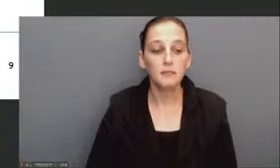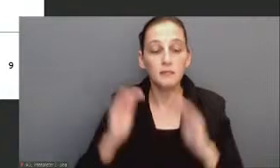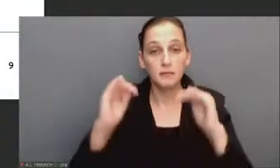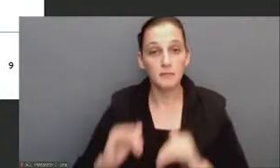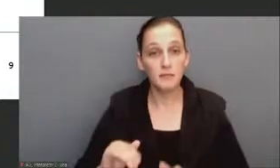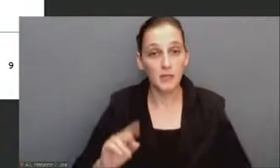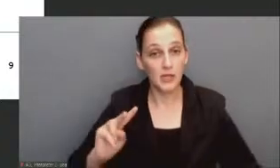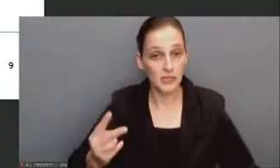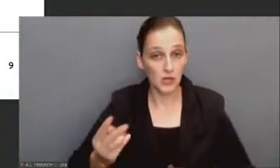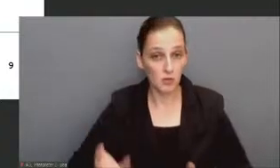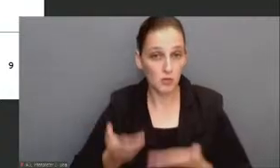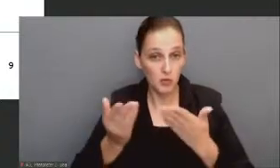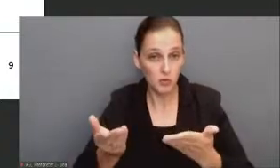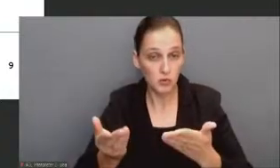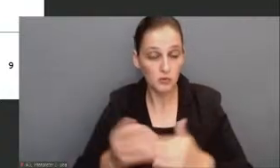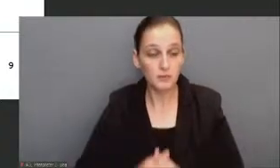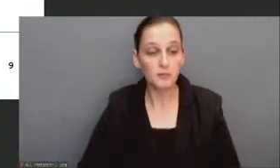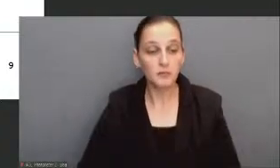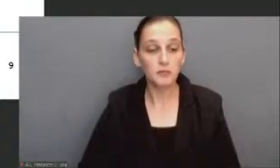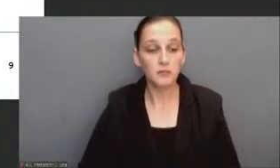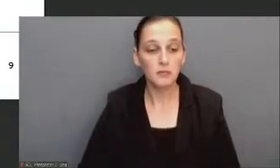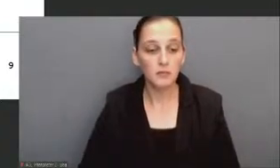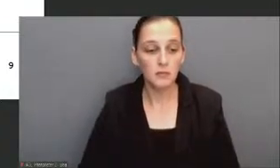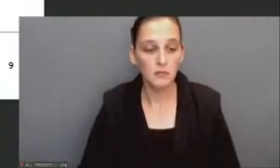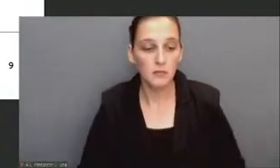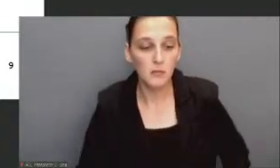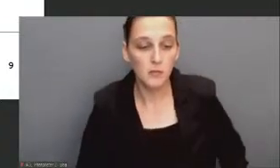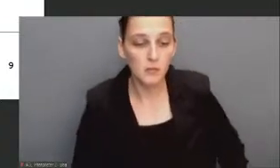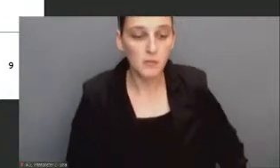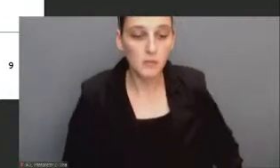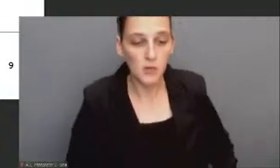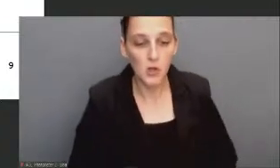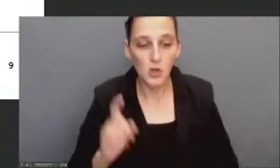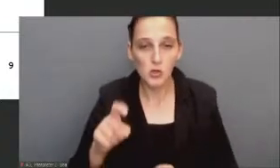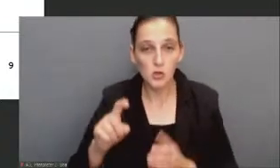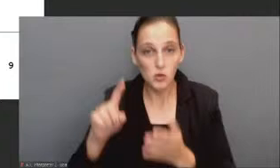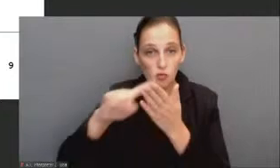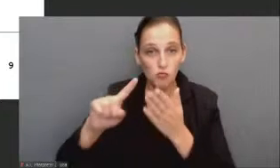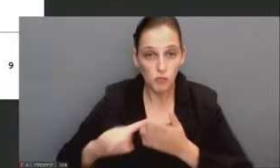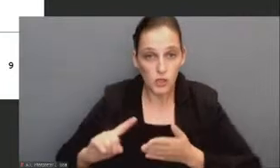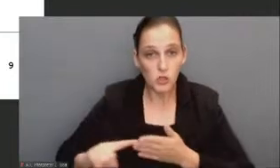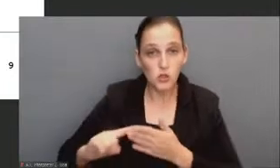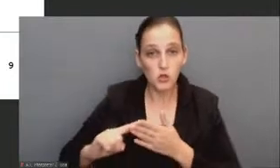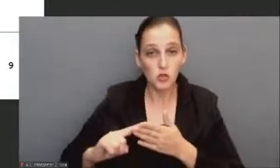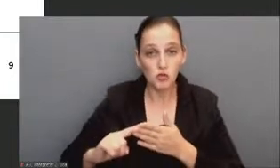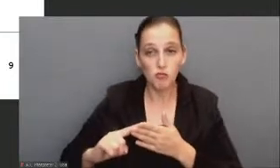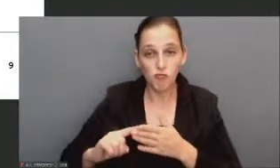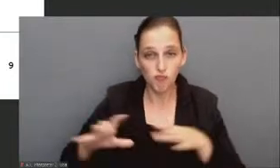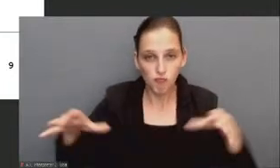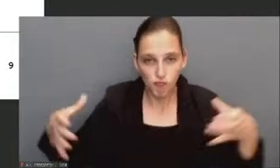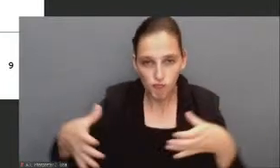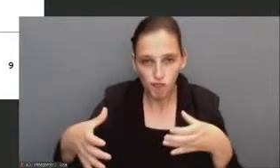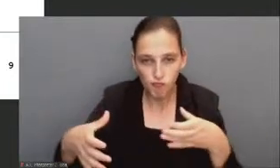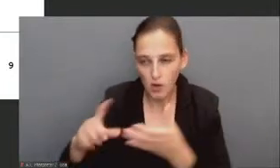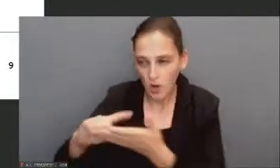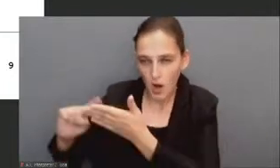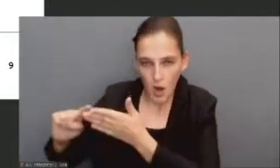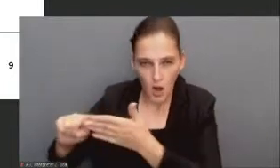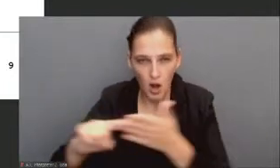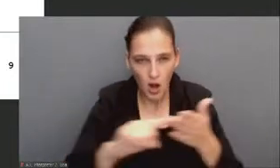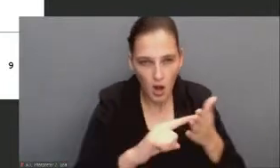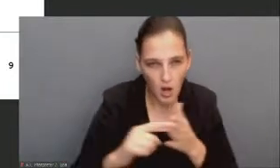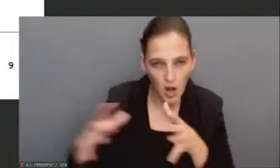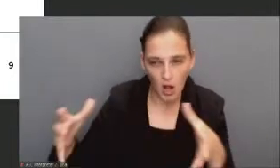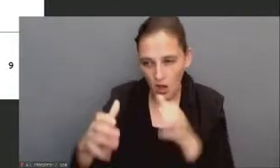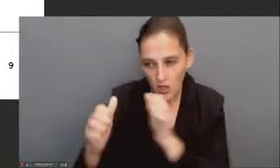should be a coordinated promulgation of research standards, as well as a standardized method to disseminate this research